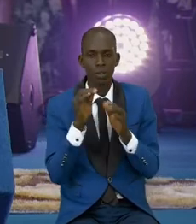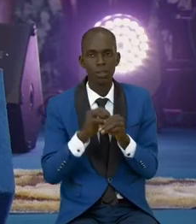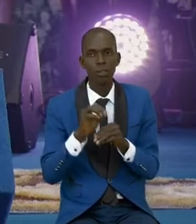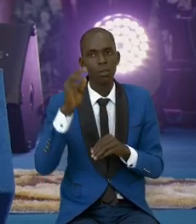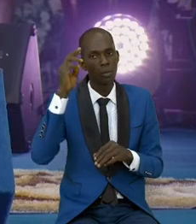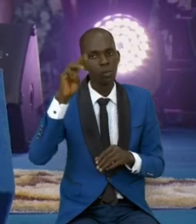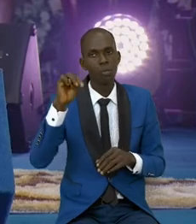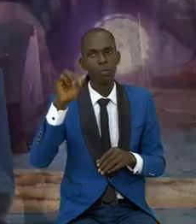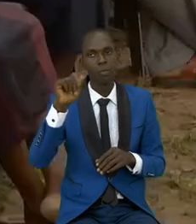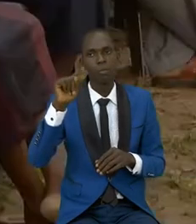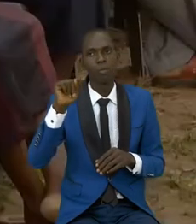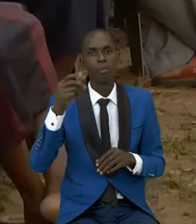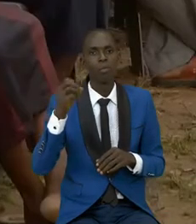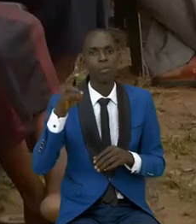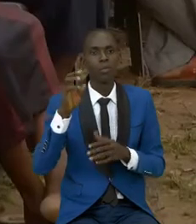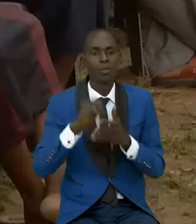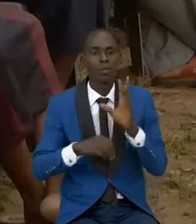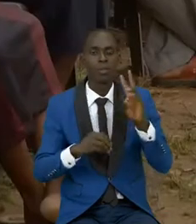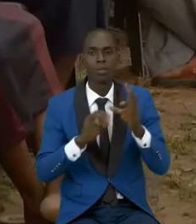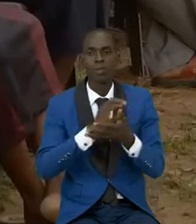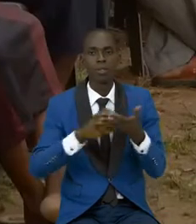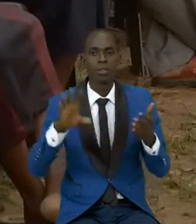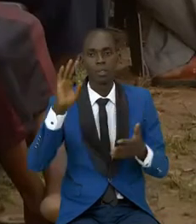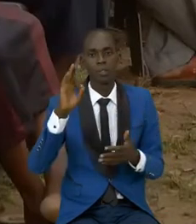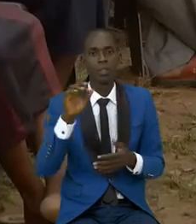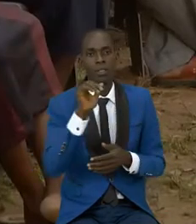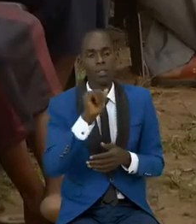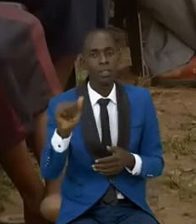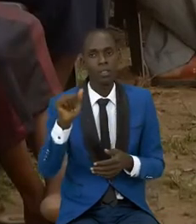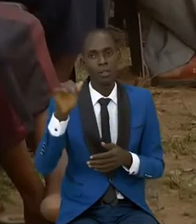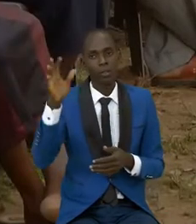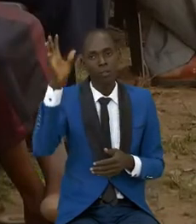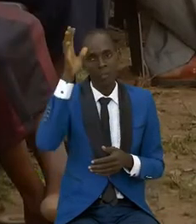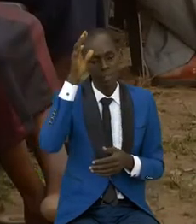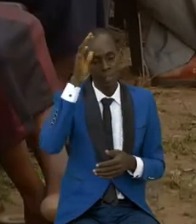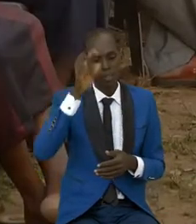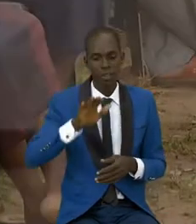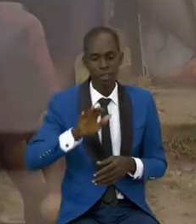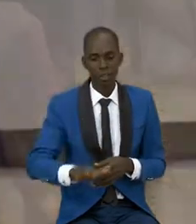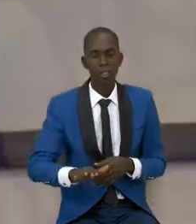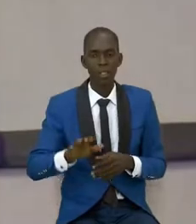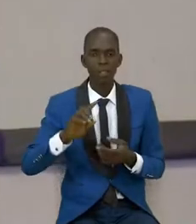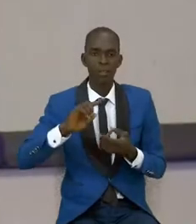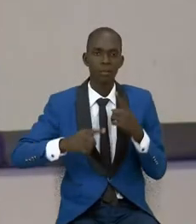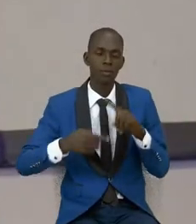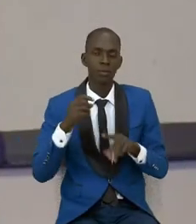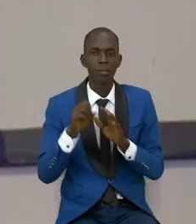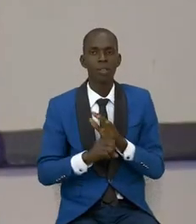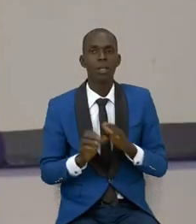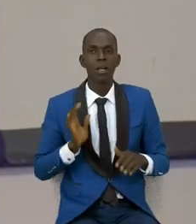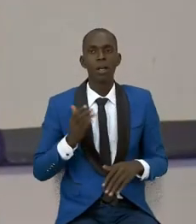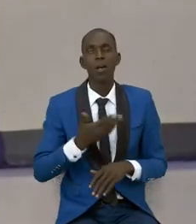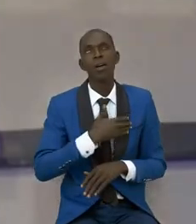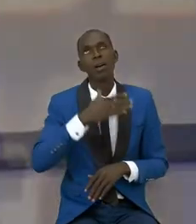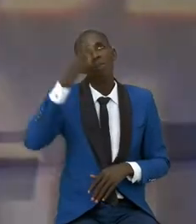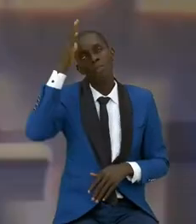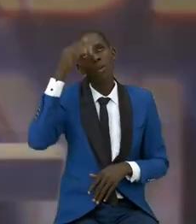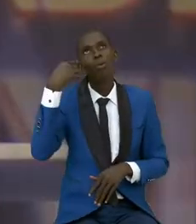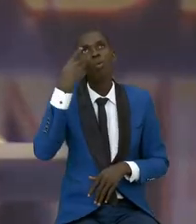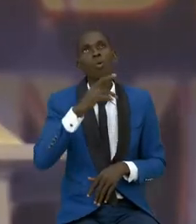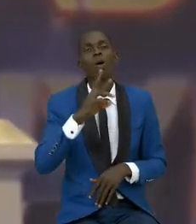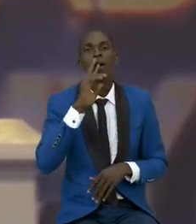9. A father-child relationship. A father which art in heaven. Number two,